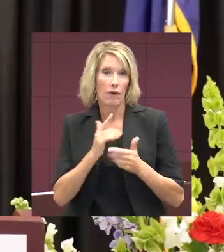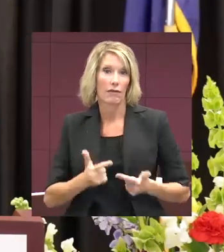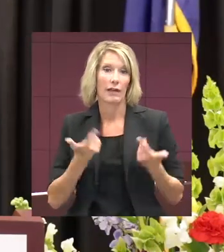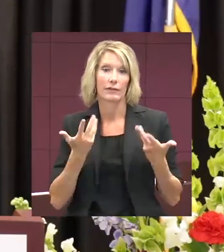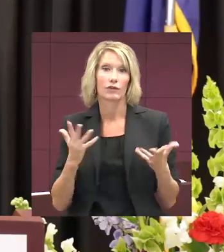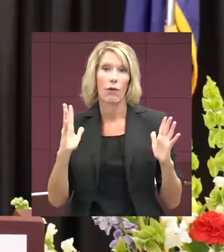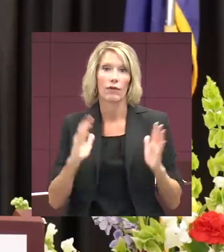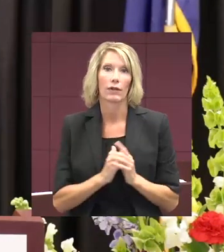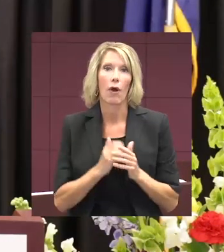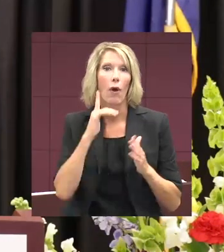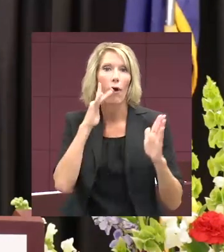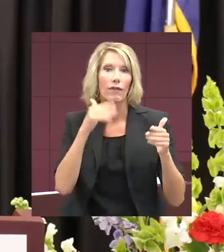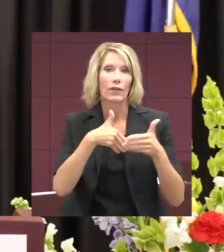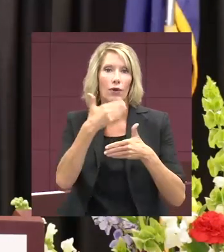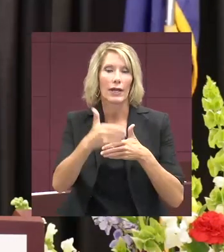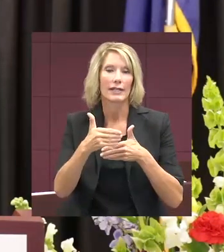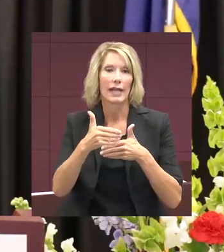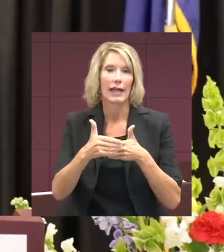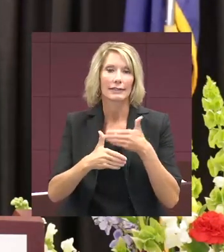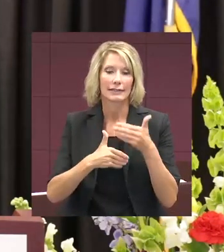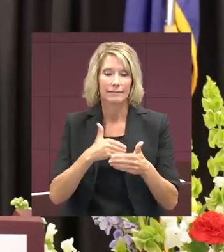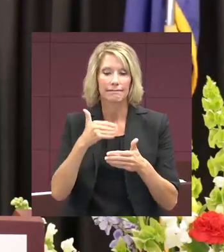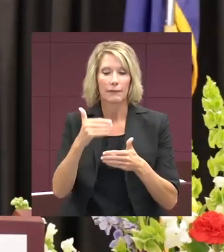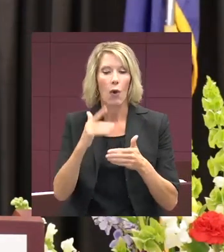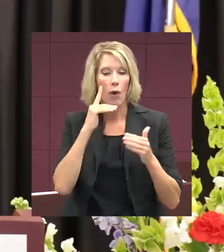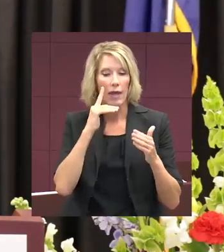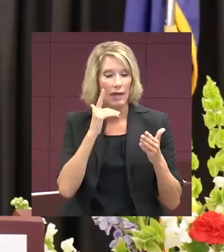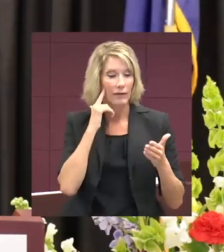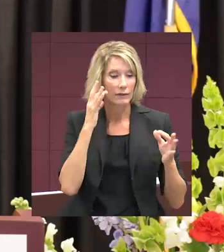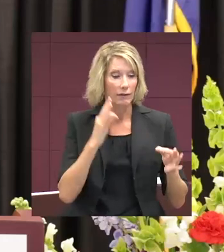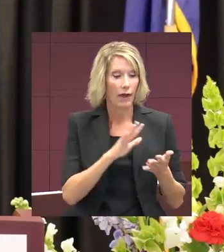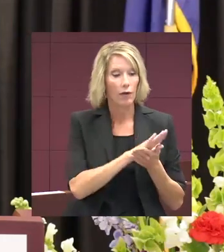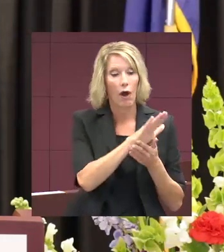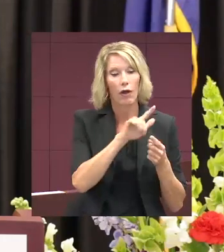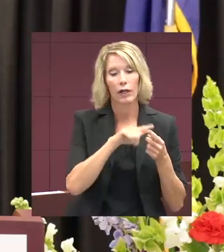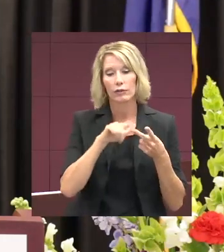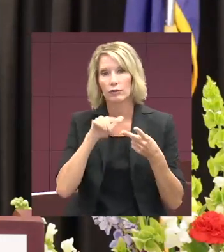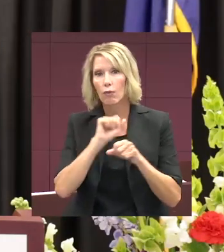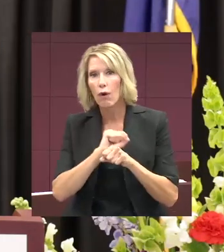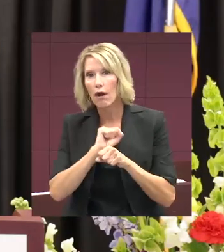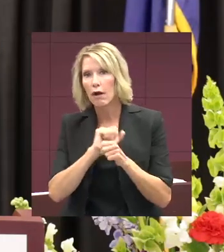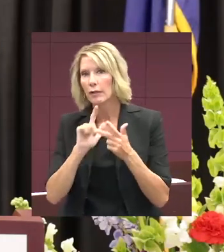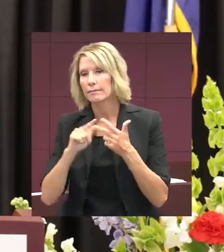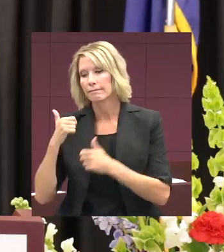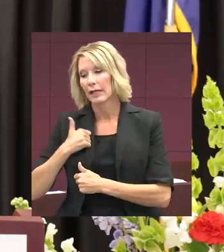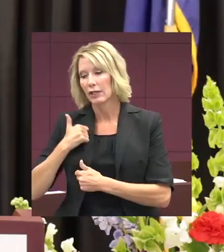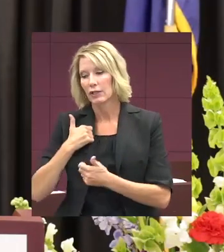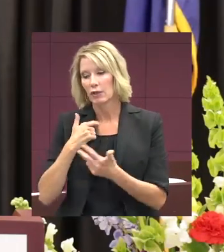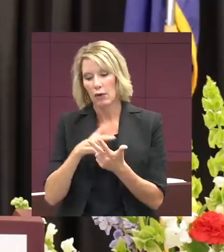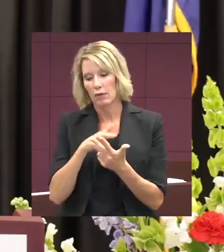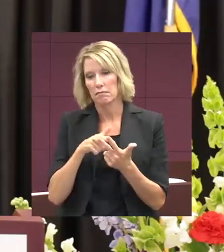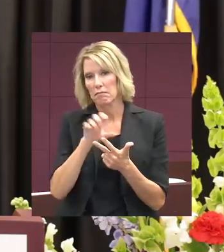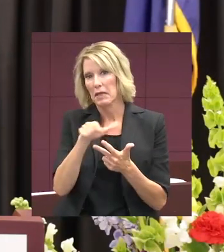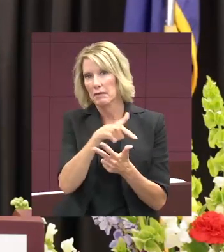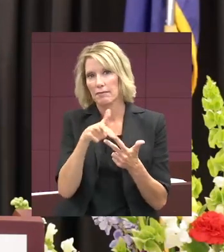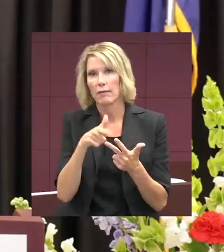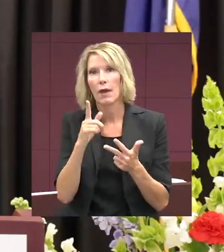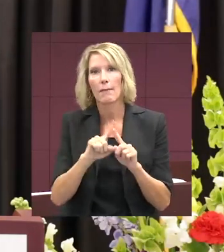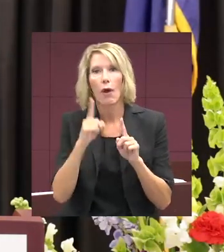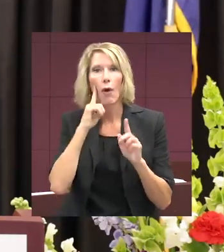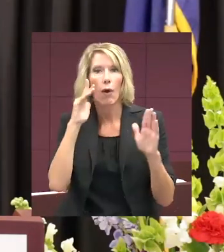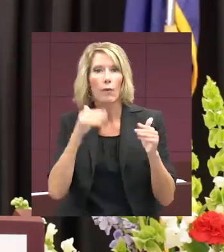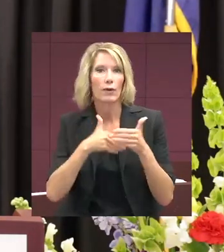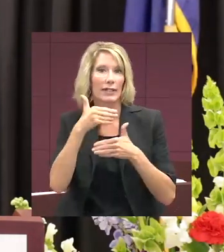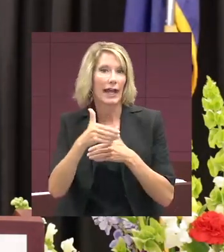And I hope that your next step, whether it's college, work, the military, or some combination thereof, your next